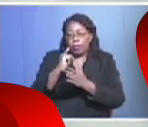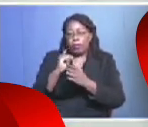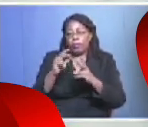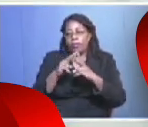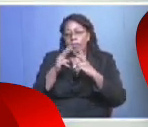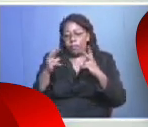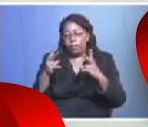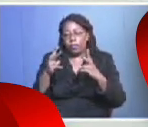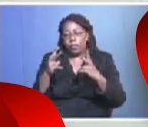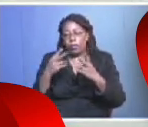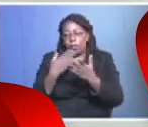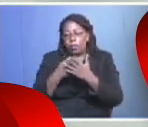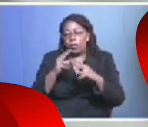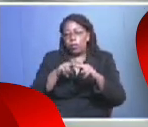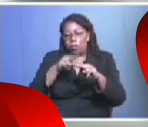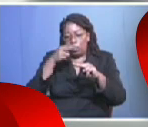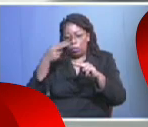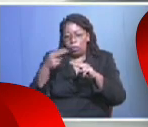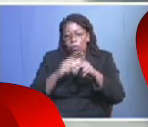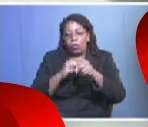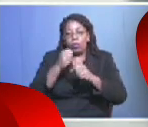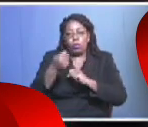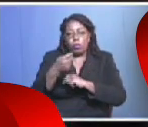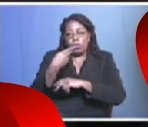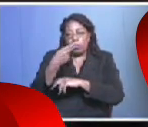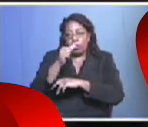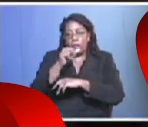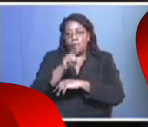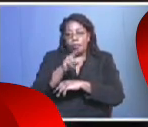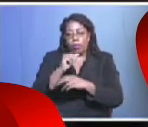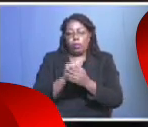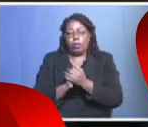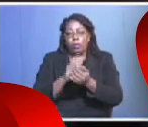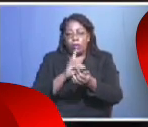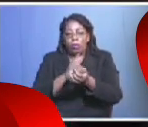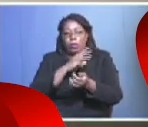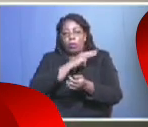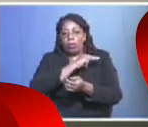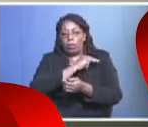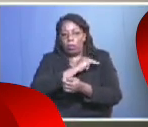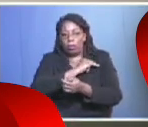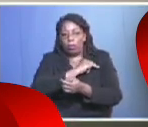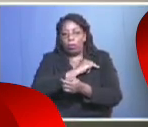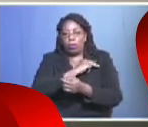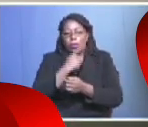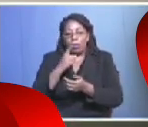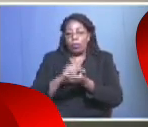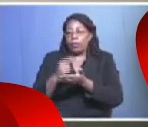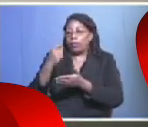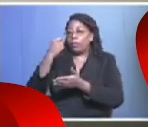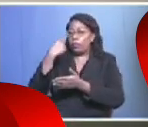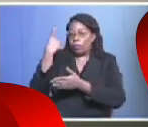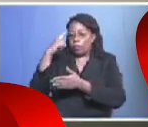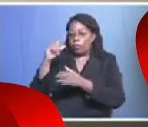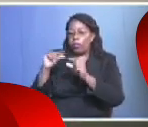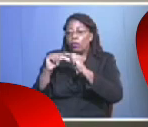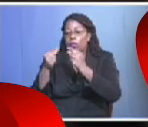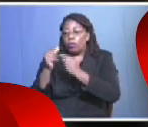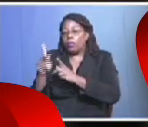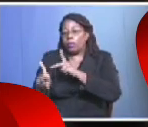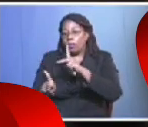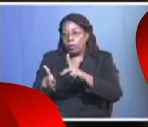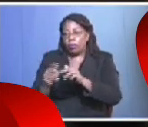is very effective in reducing the transmission of HIV. Dr. Morgan emphasizes that the pill is for a certain group of